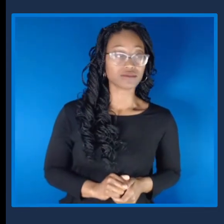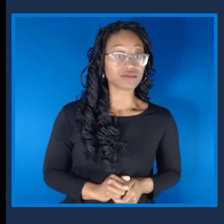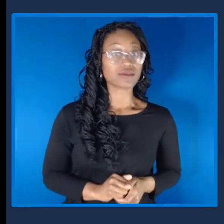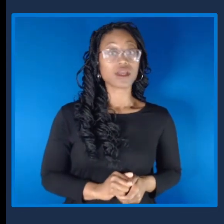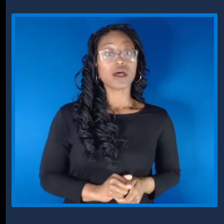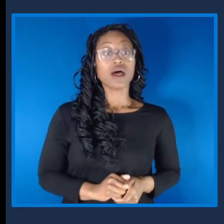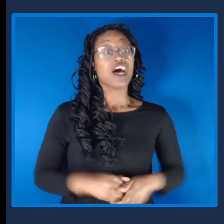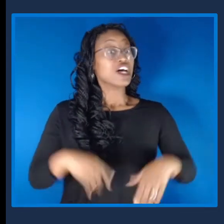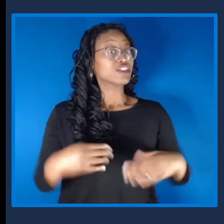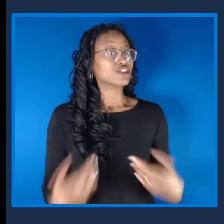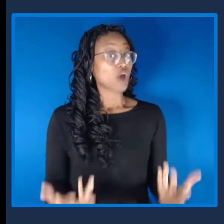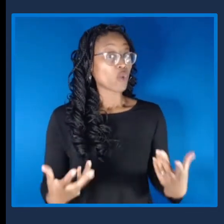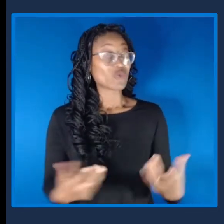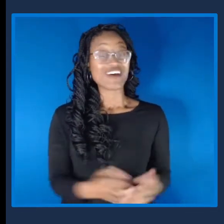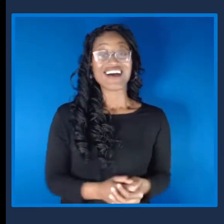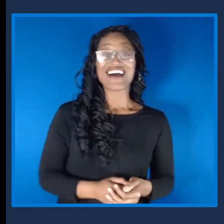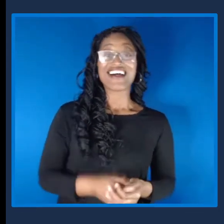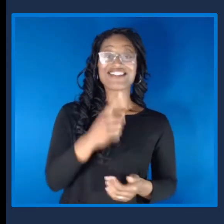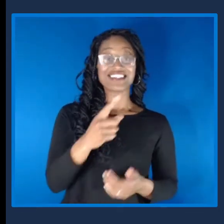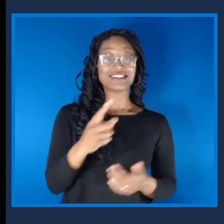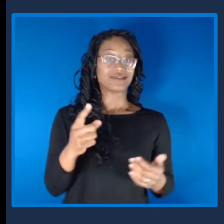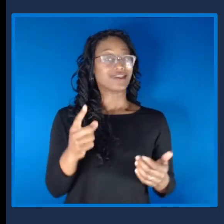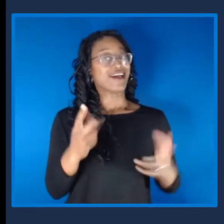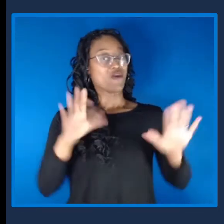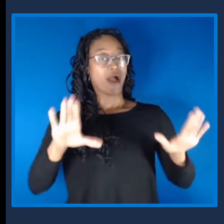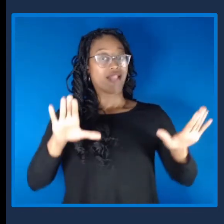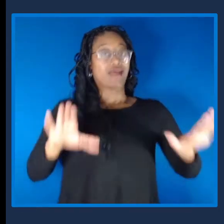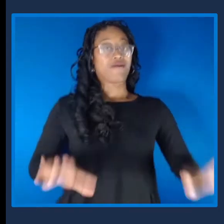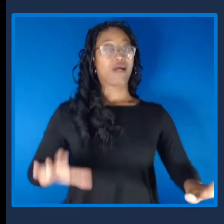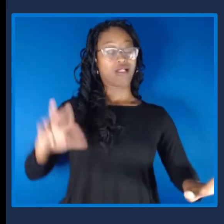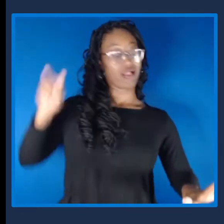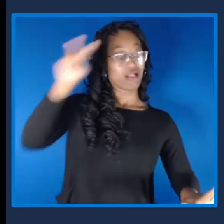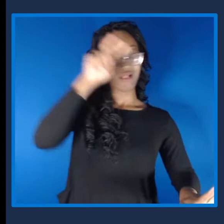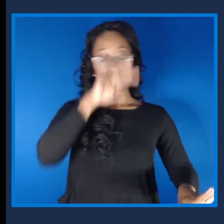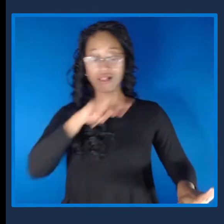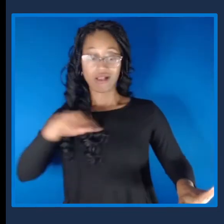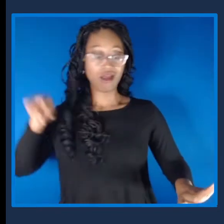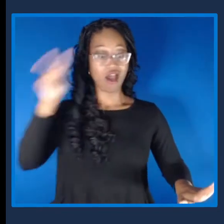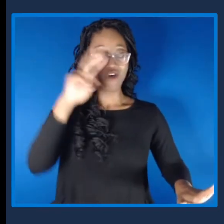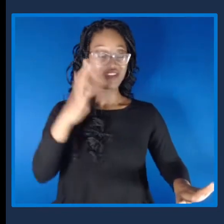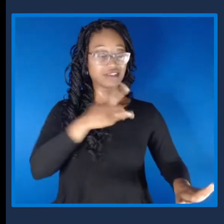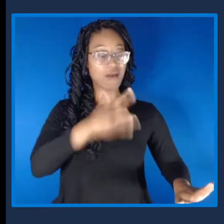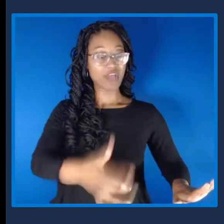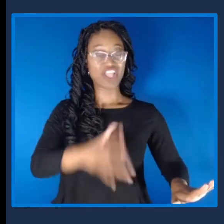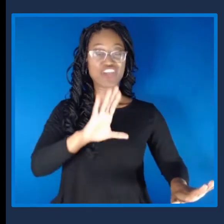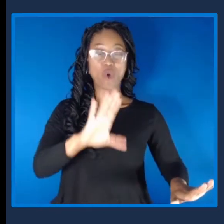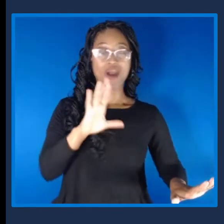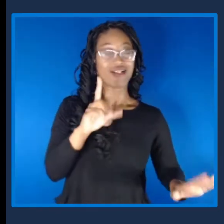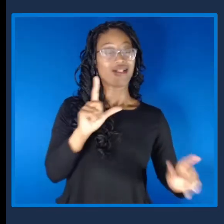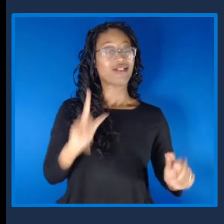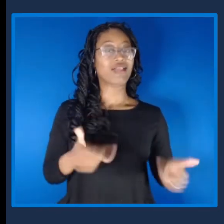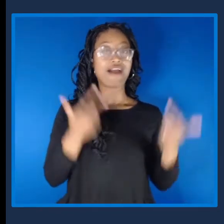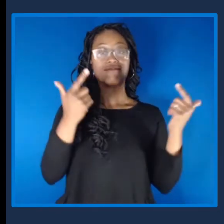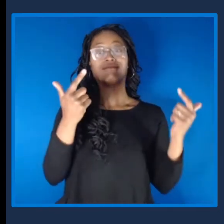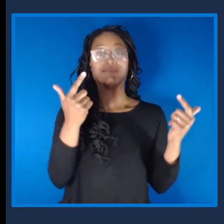So this high-level view of a typical life cycle, it applies